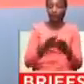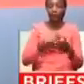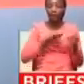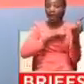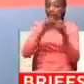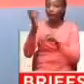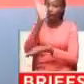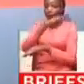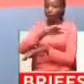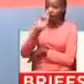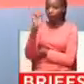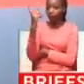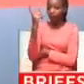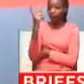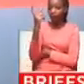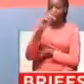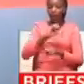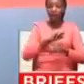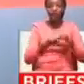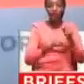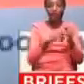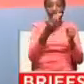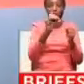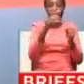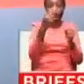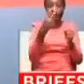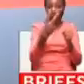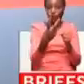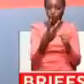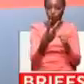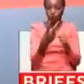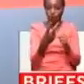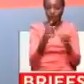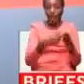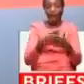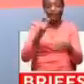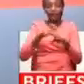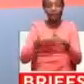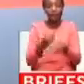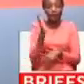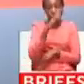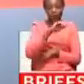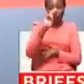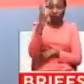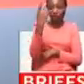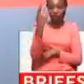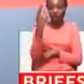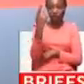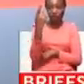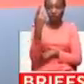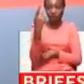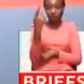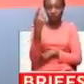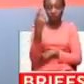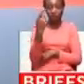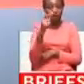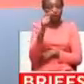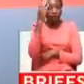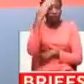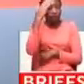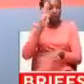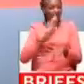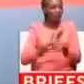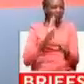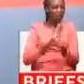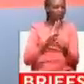back to Kenya in 2012. Now, when I got back to Kenya, you know, it was you know, a lot of celebration,